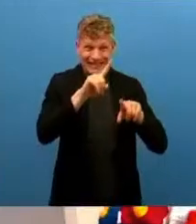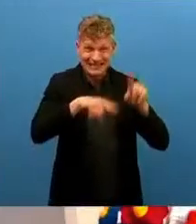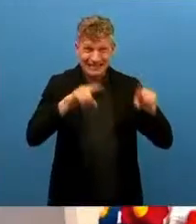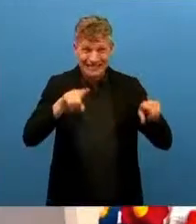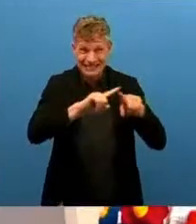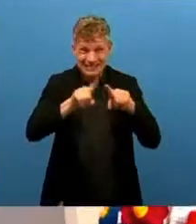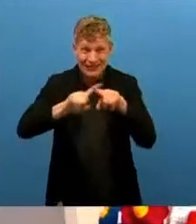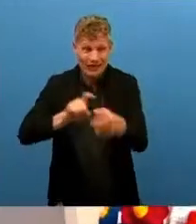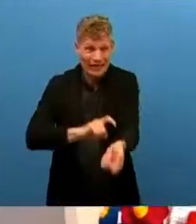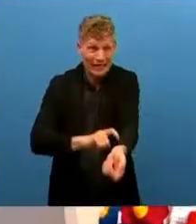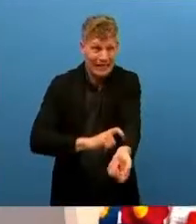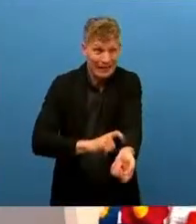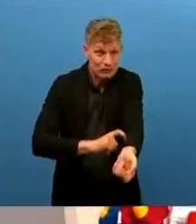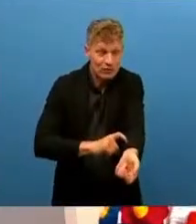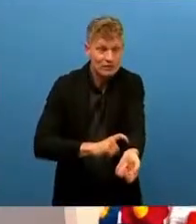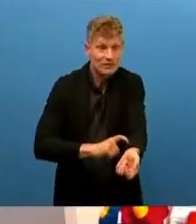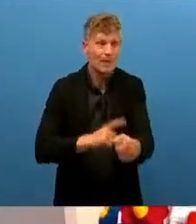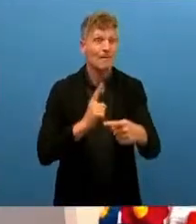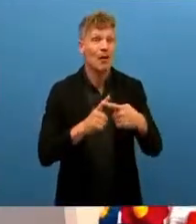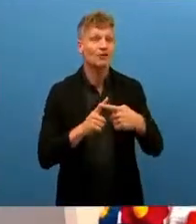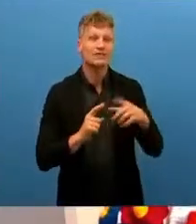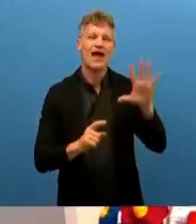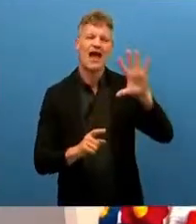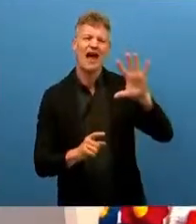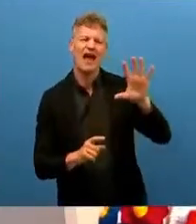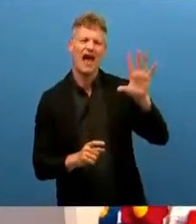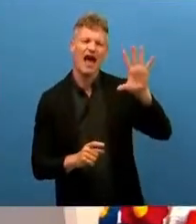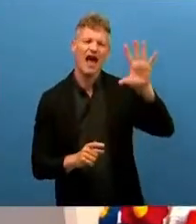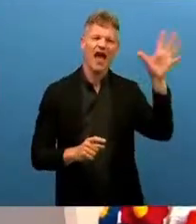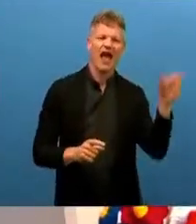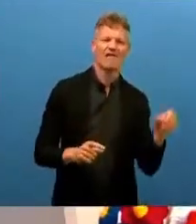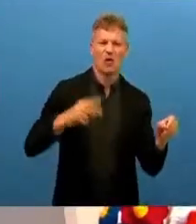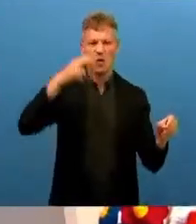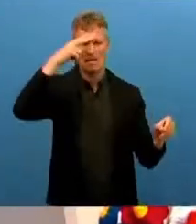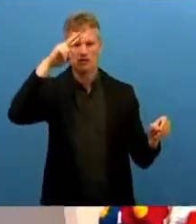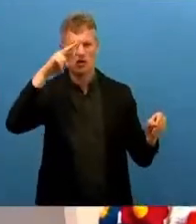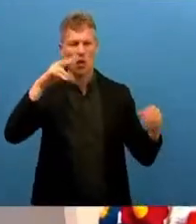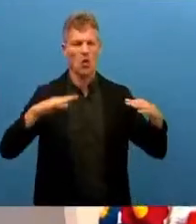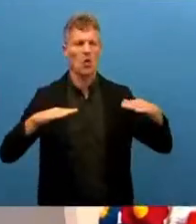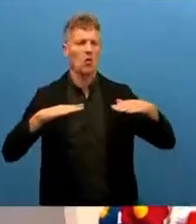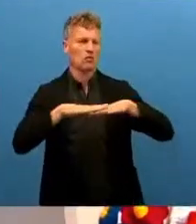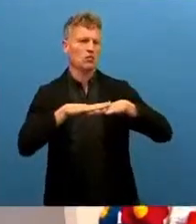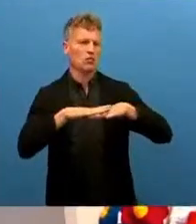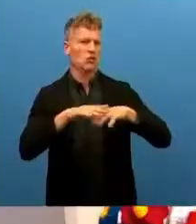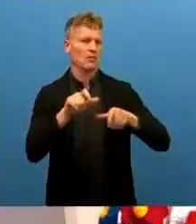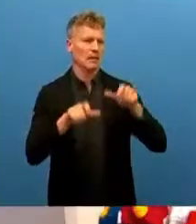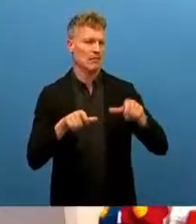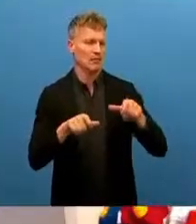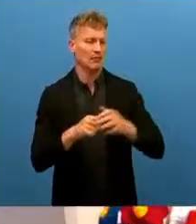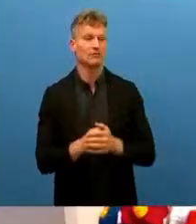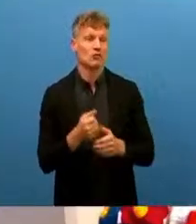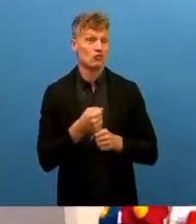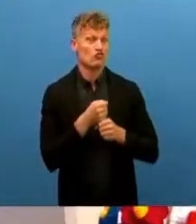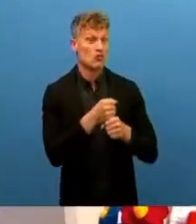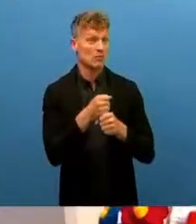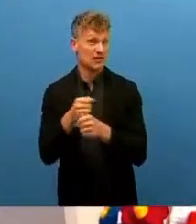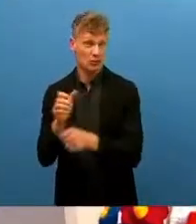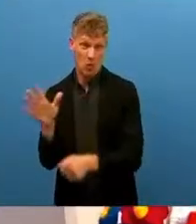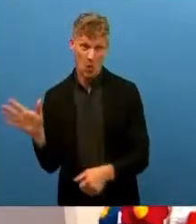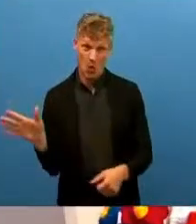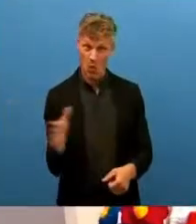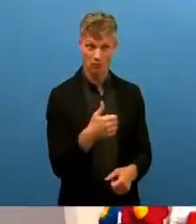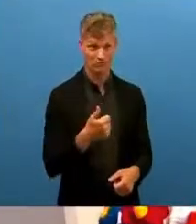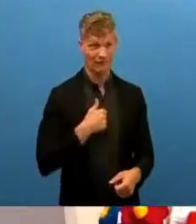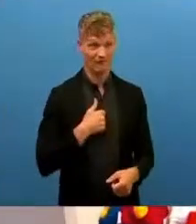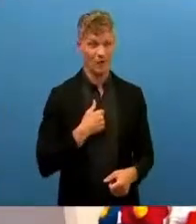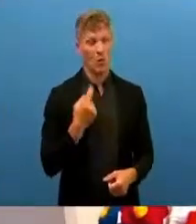that are elected through assemblies organized by indigenous communities themselves. One of the councilors,